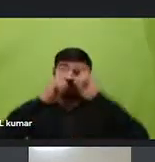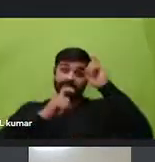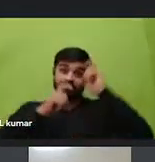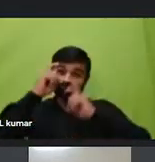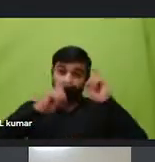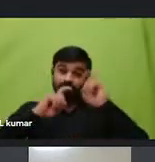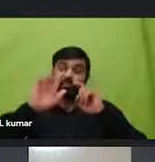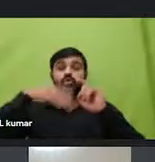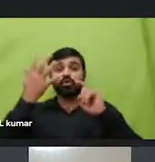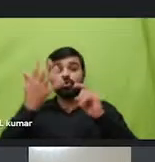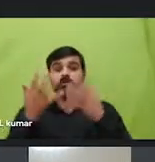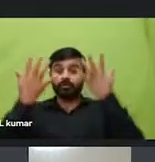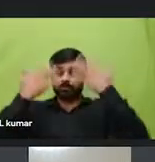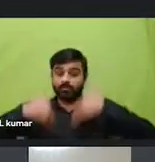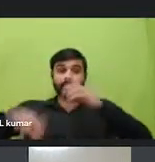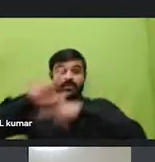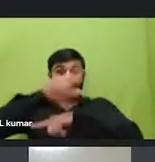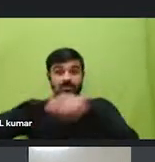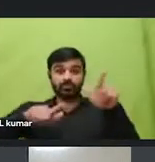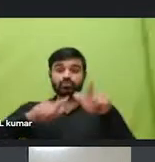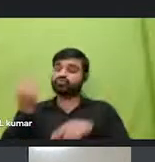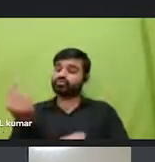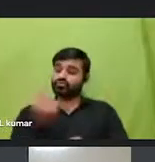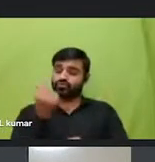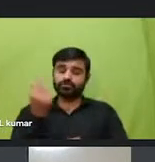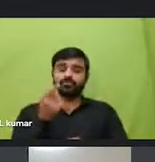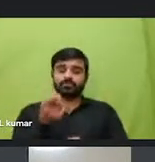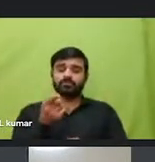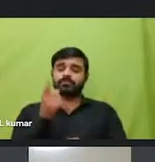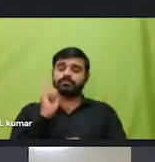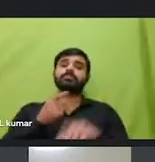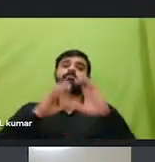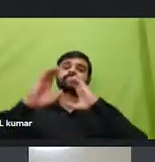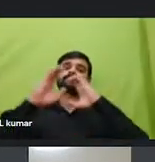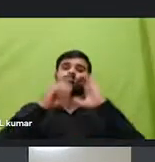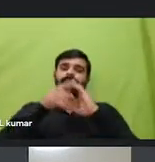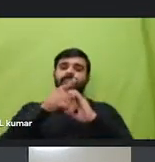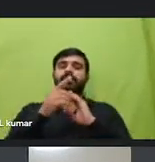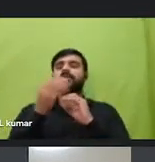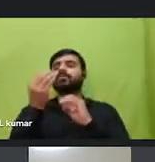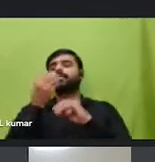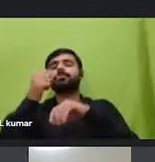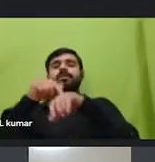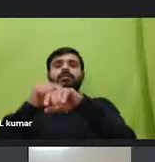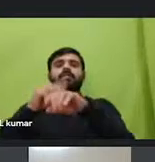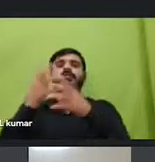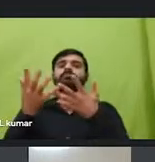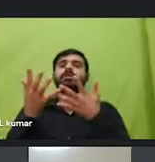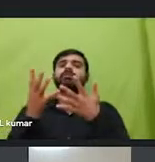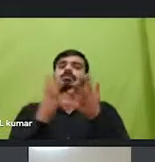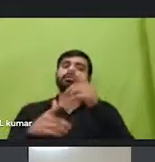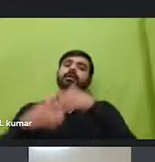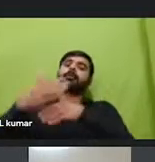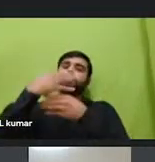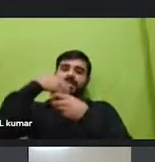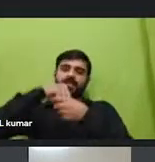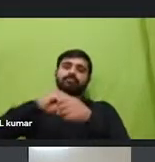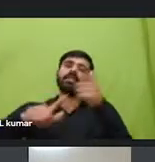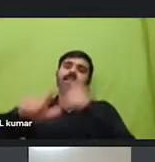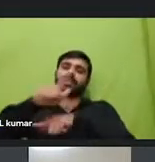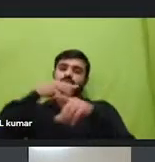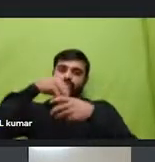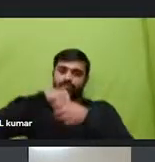expressions and body language are used to communicate. Sometimes they're part of the language,